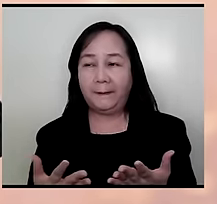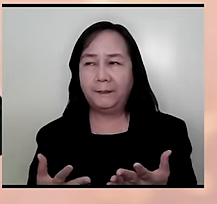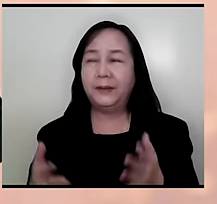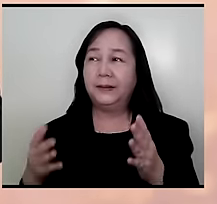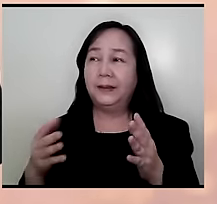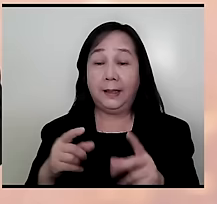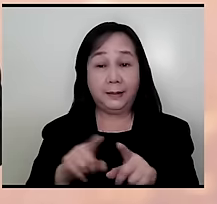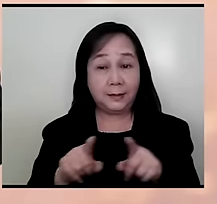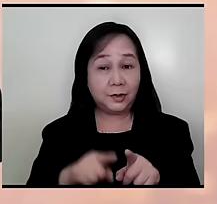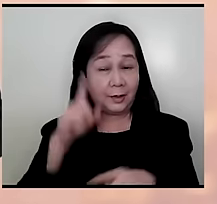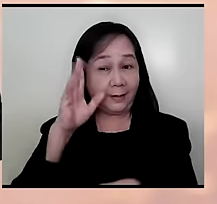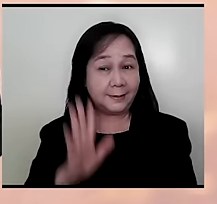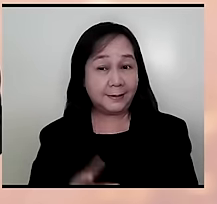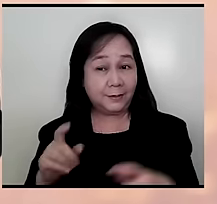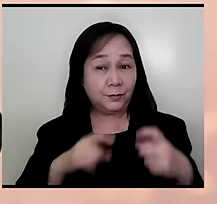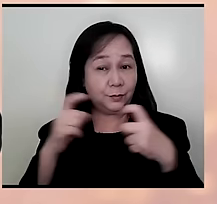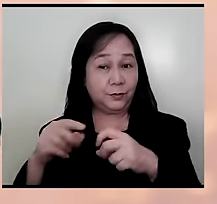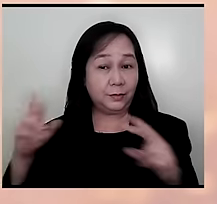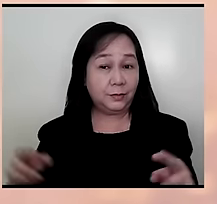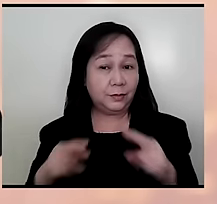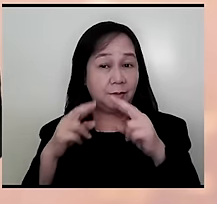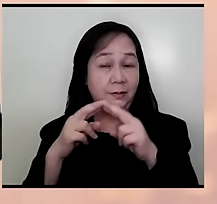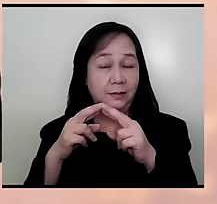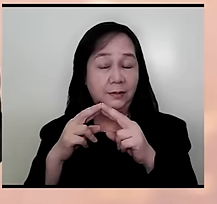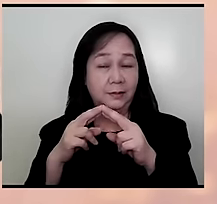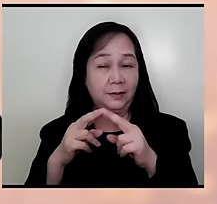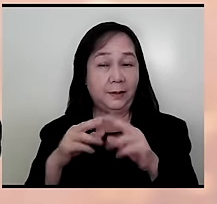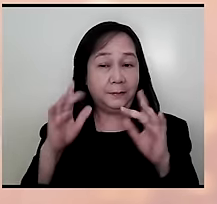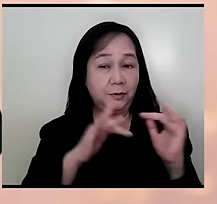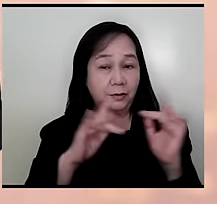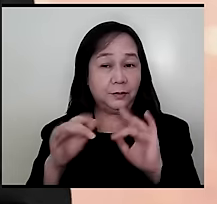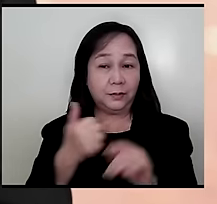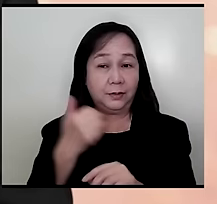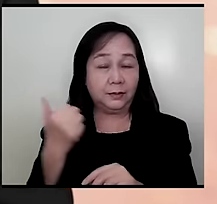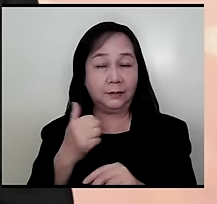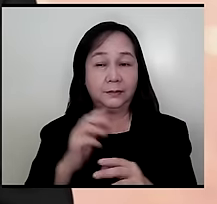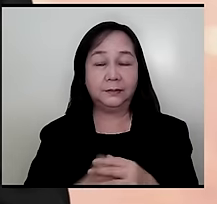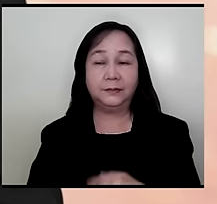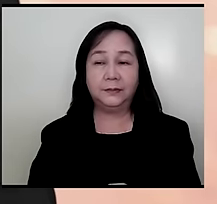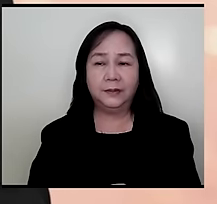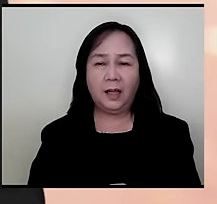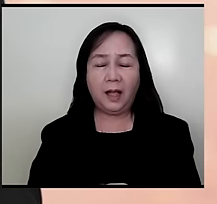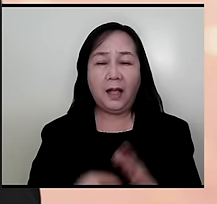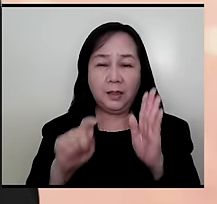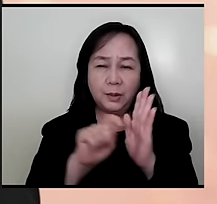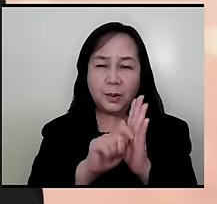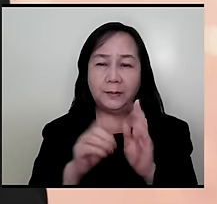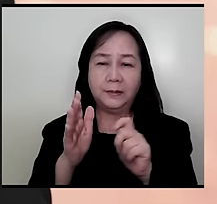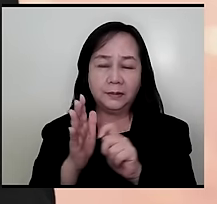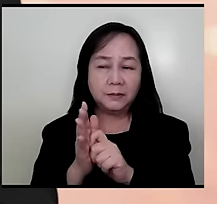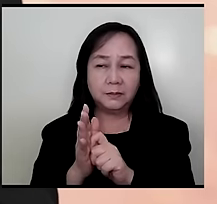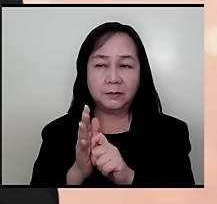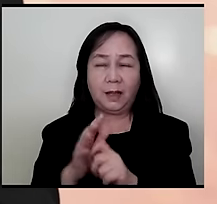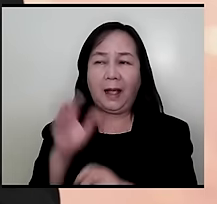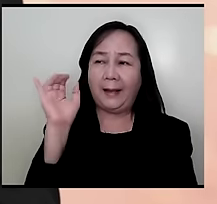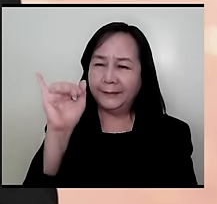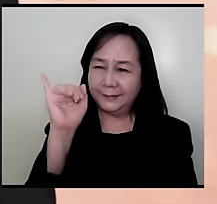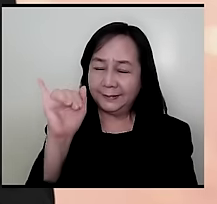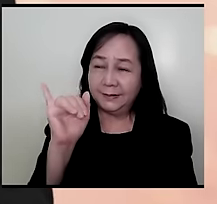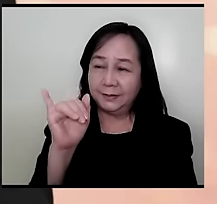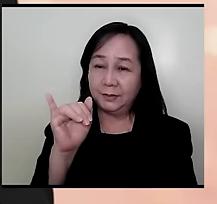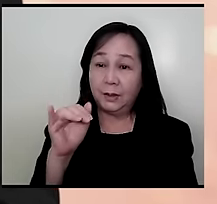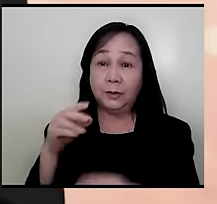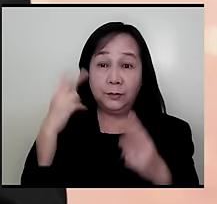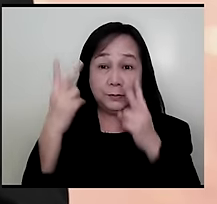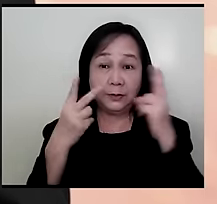gift of reconciliation and mercy to others. Thomas, however, is absent during the risen Lord's